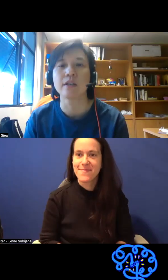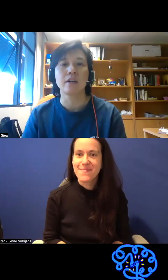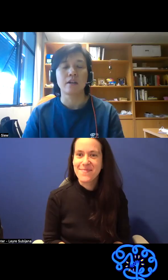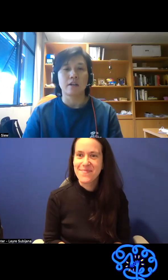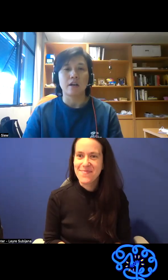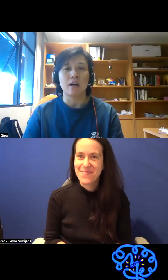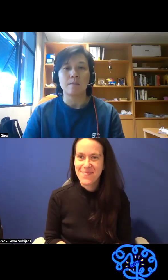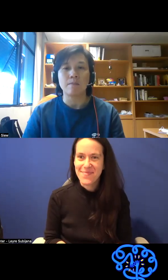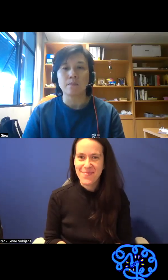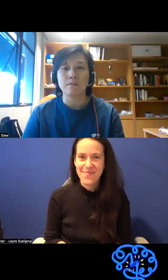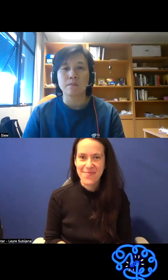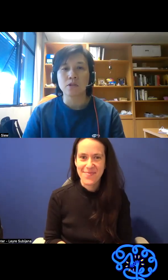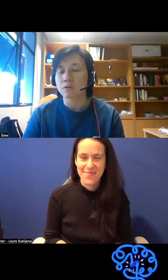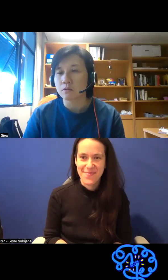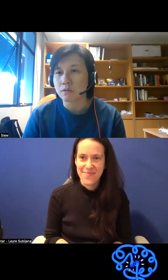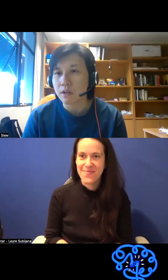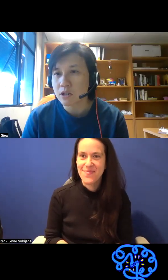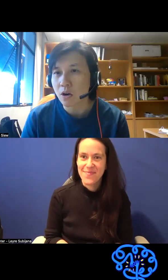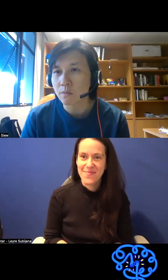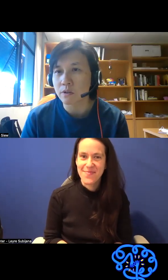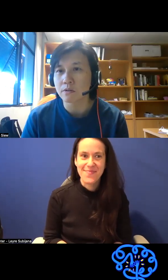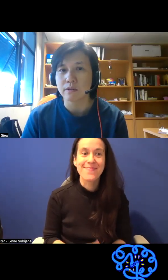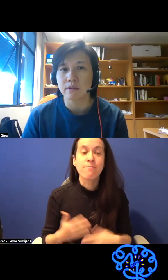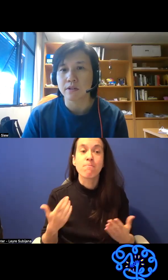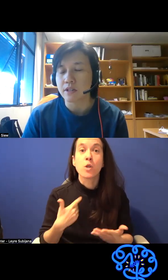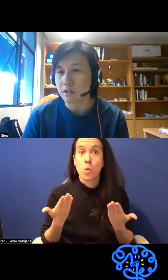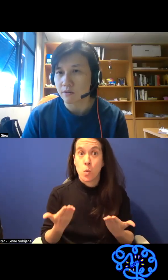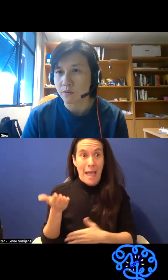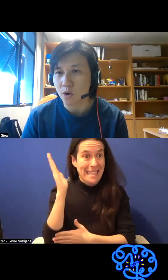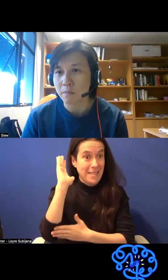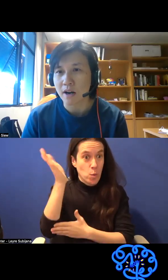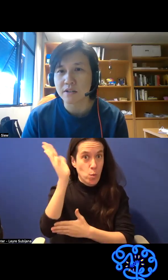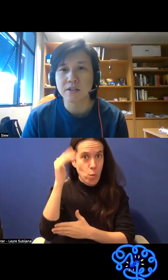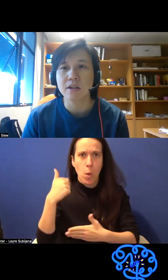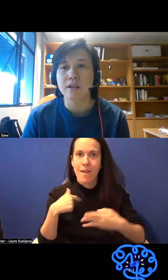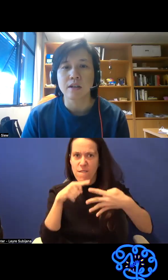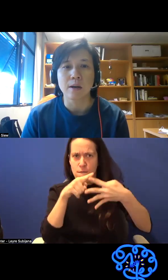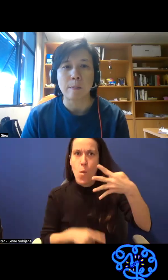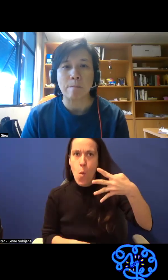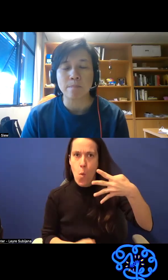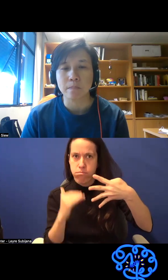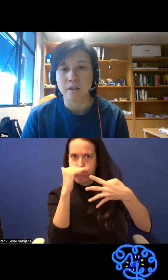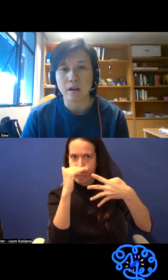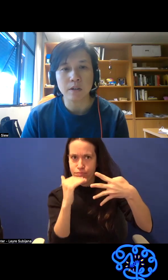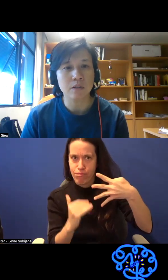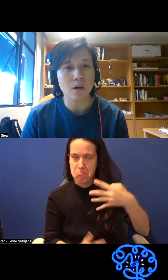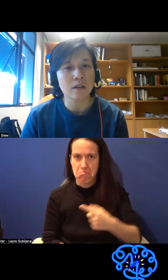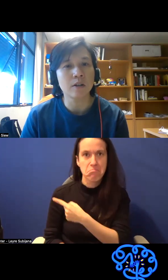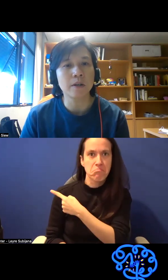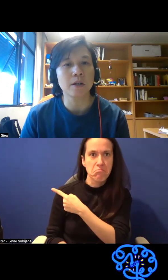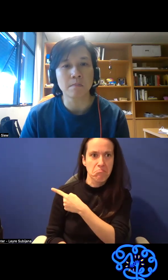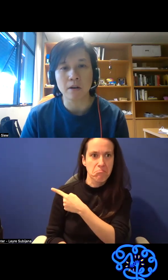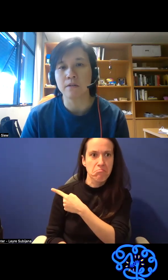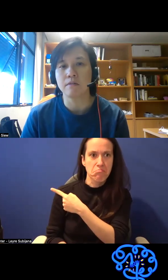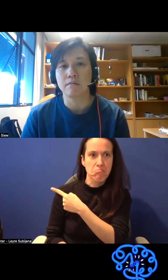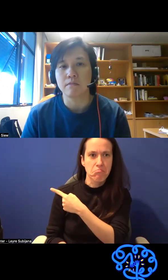Okay. Um, so today's talk will consist of four parts. Um, I want to talk a little